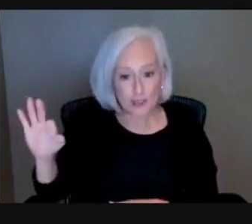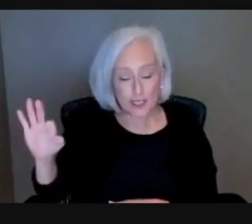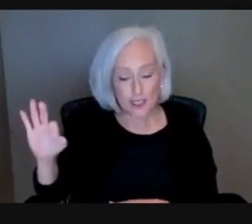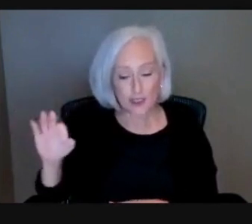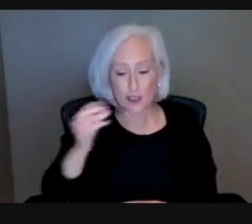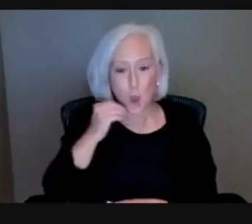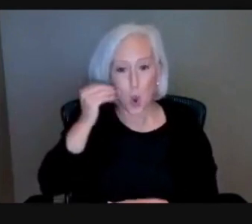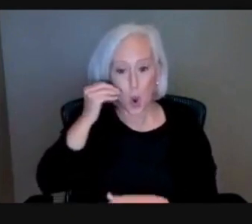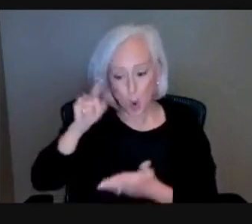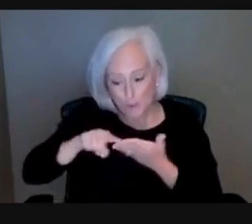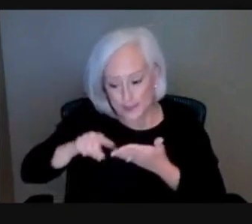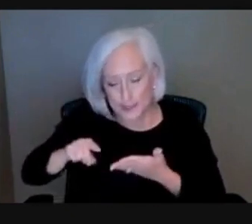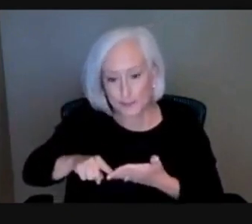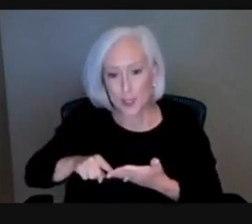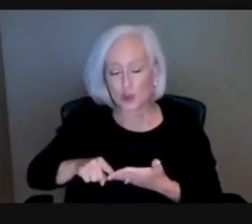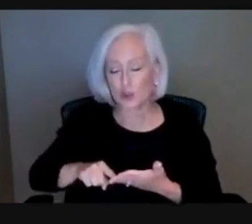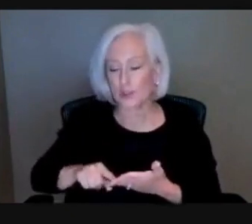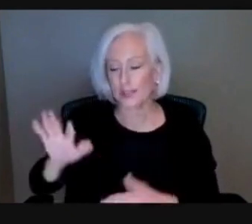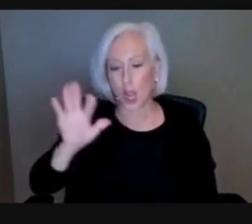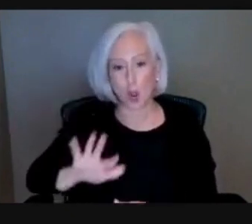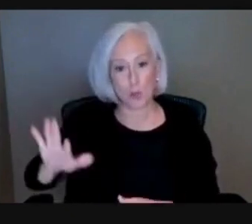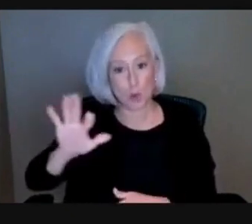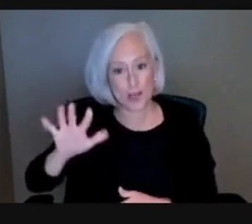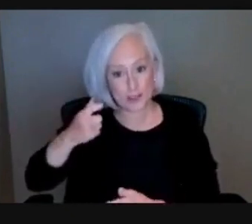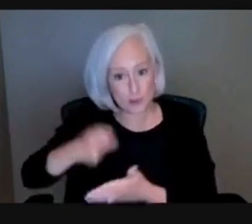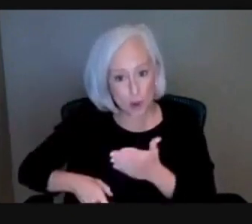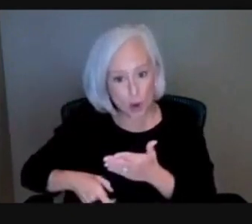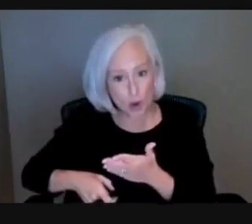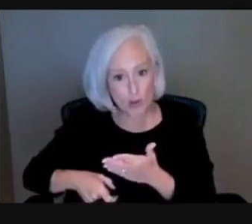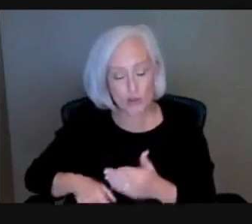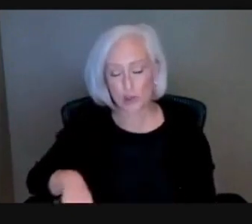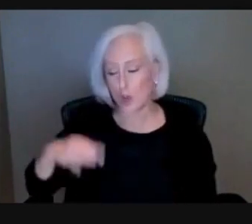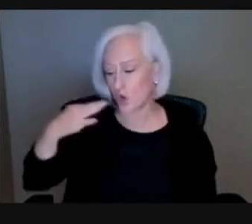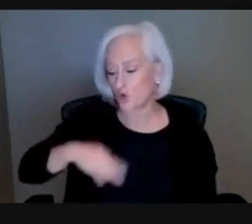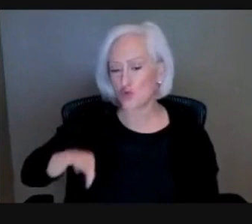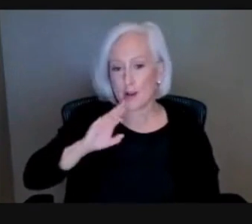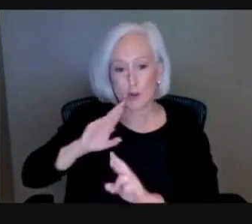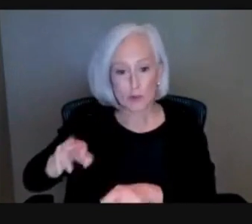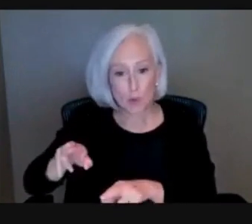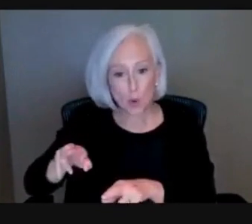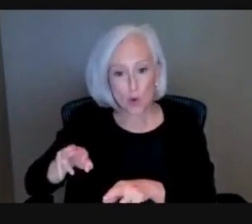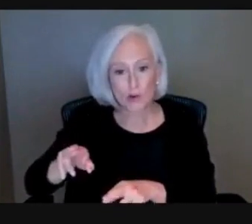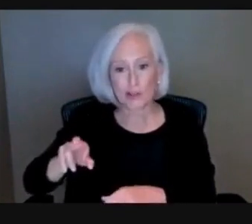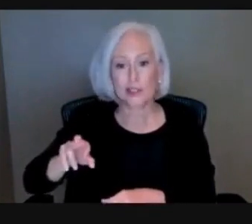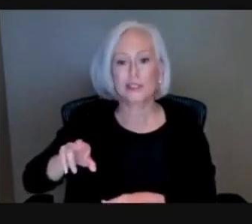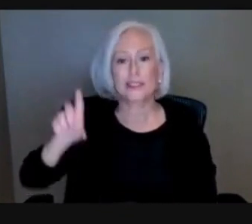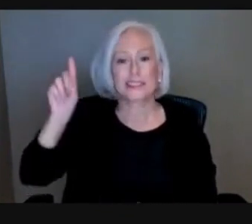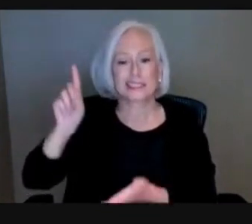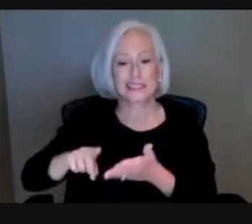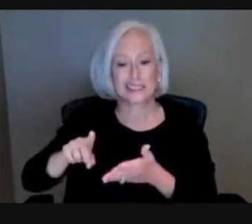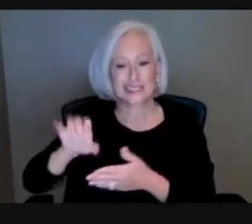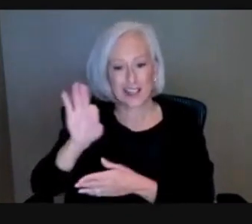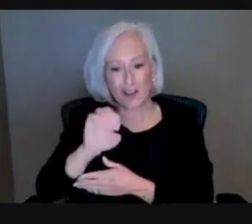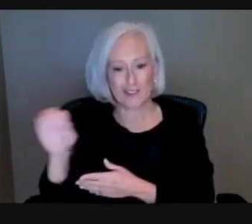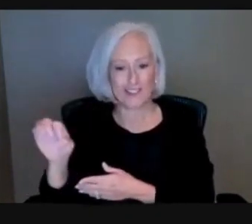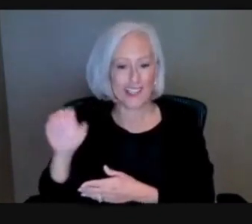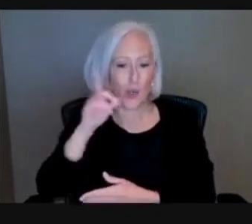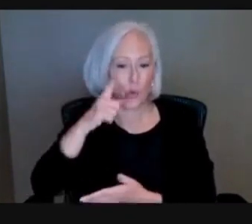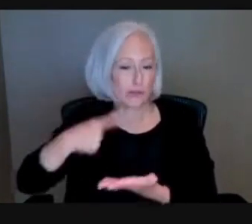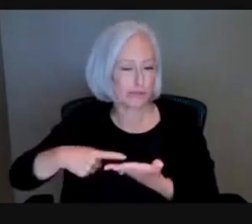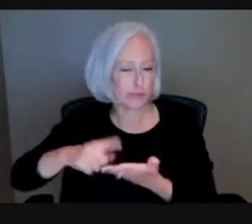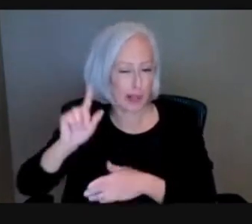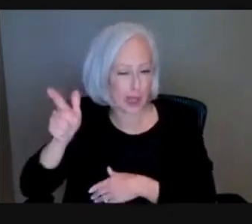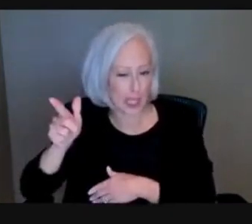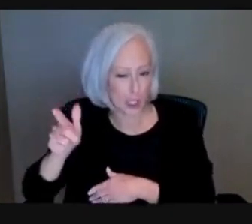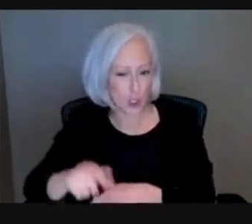fees, appraisal fees, credit report fees, discount fees, and we'll get discount points. We'll get into that a little later.